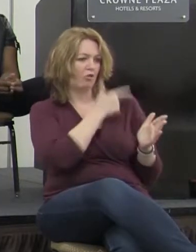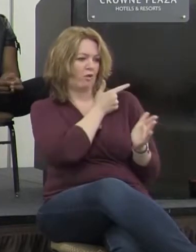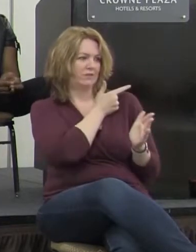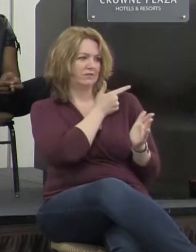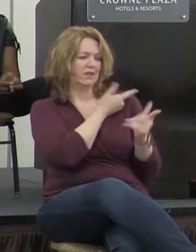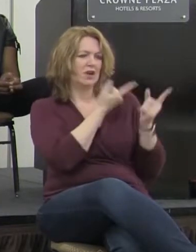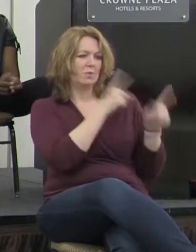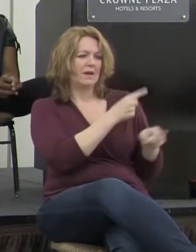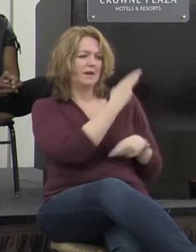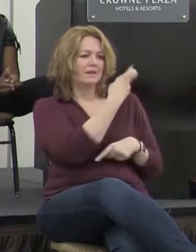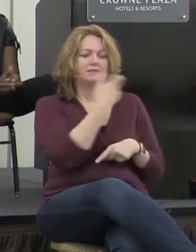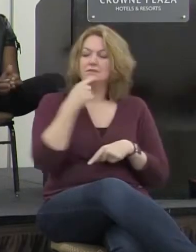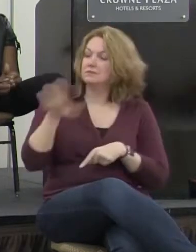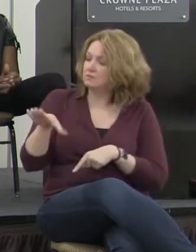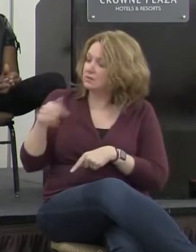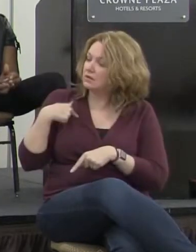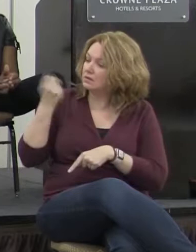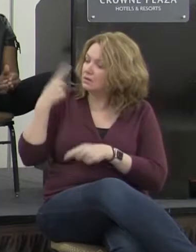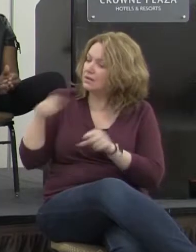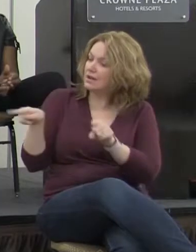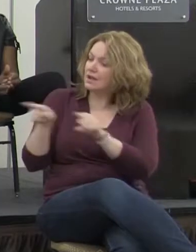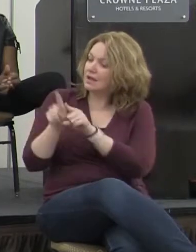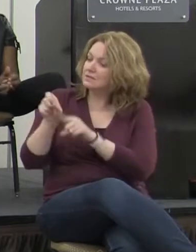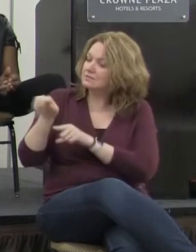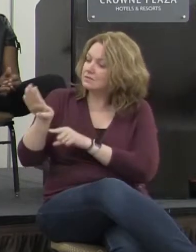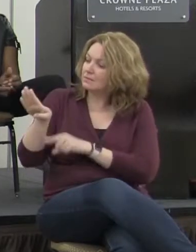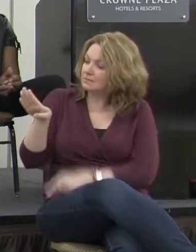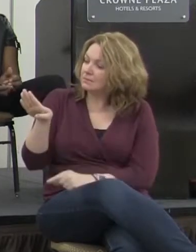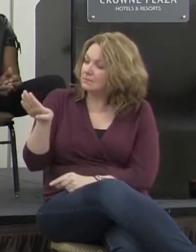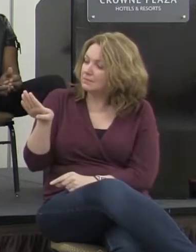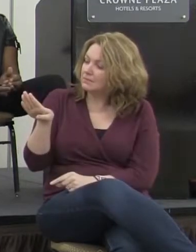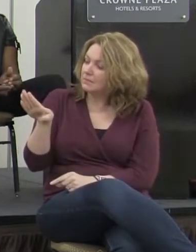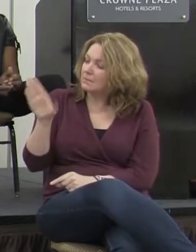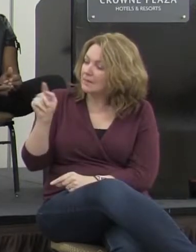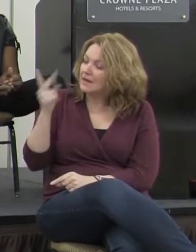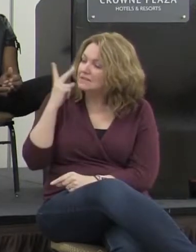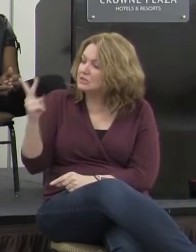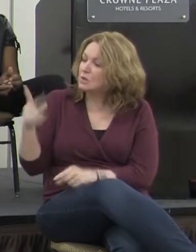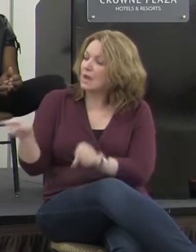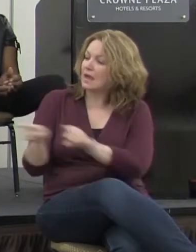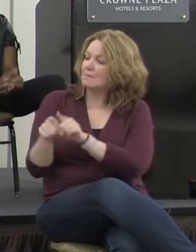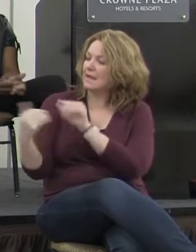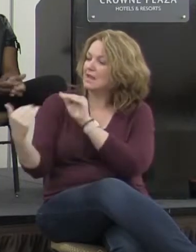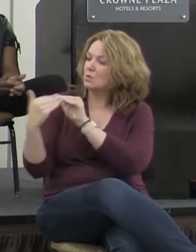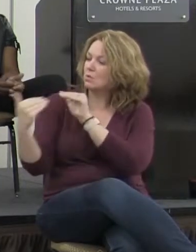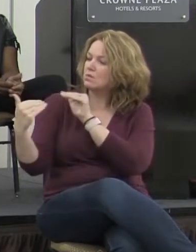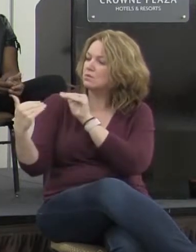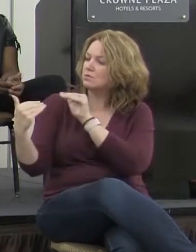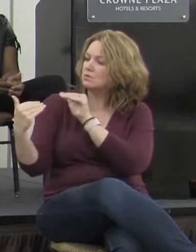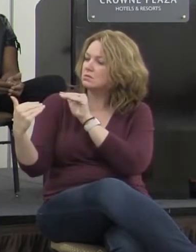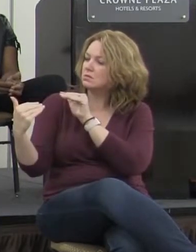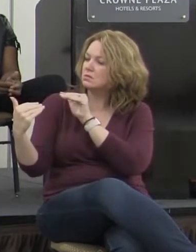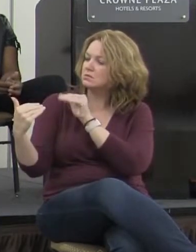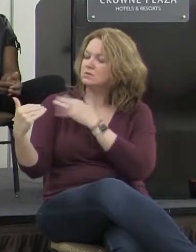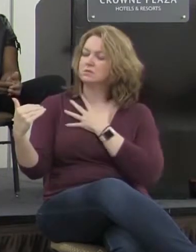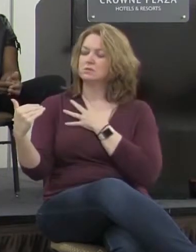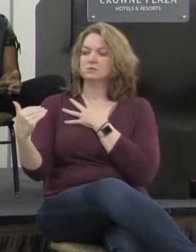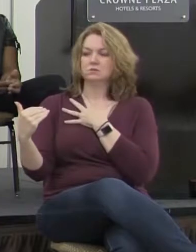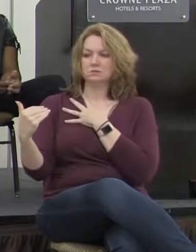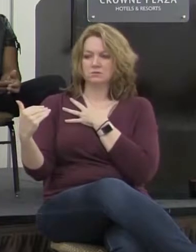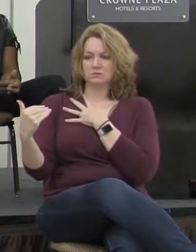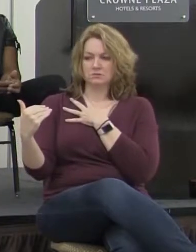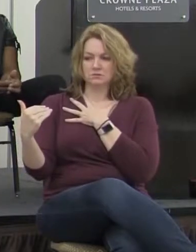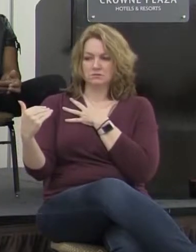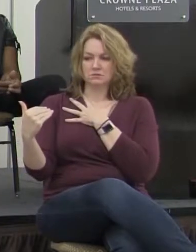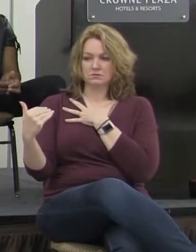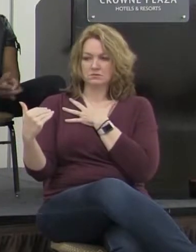me and said, I recognize you as a submissive, but I see you as my equal. He will always have